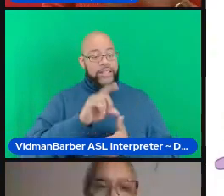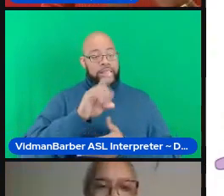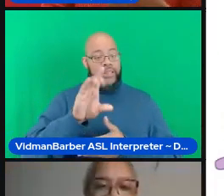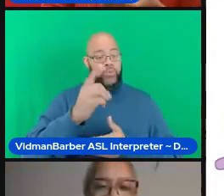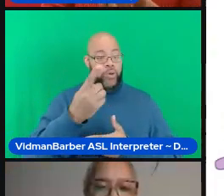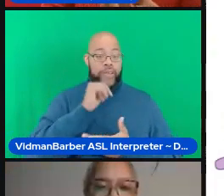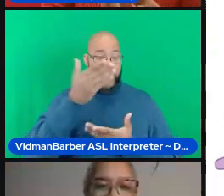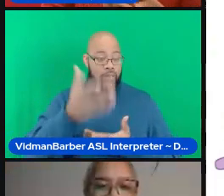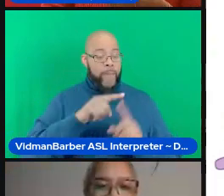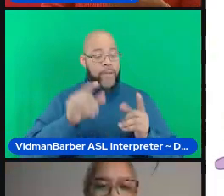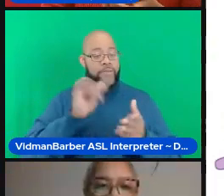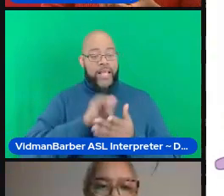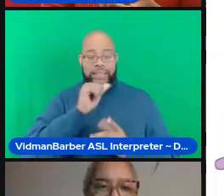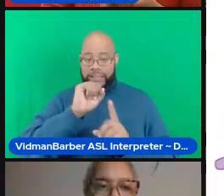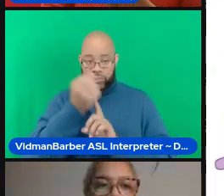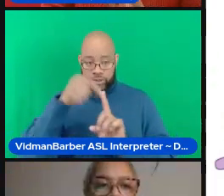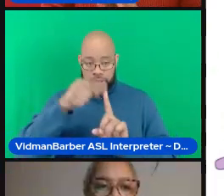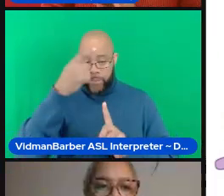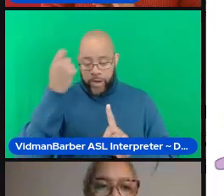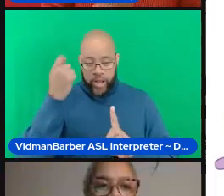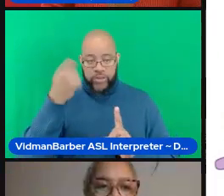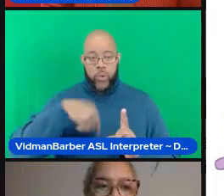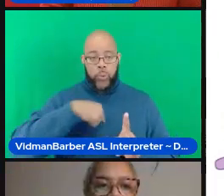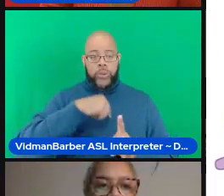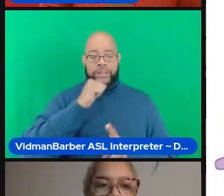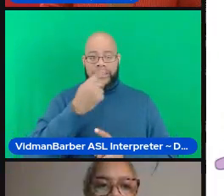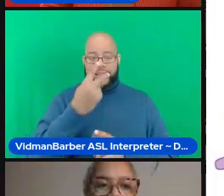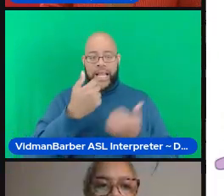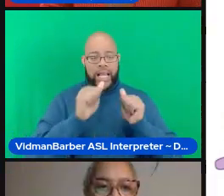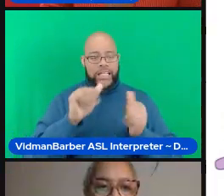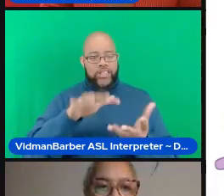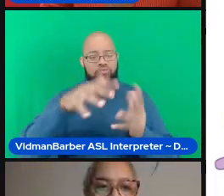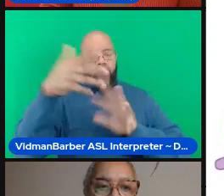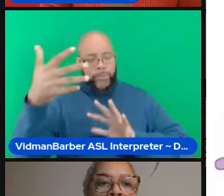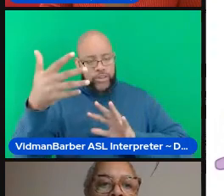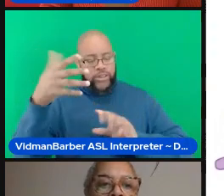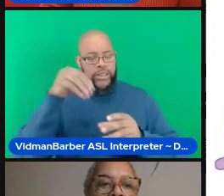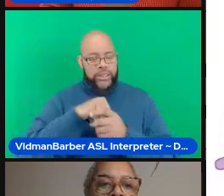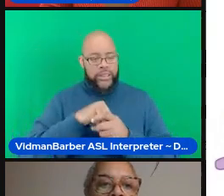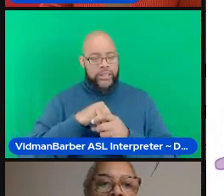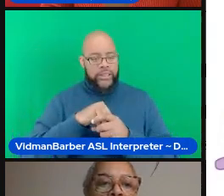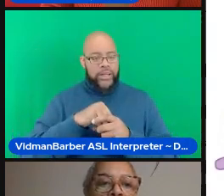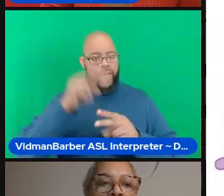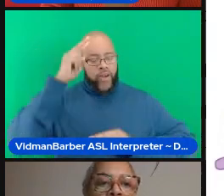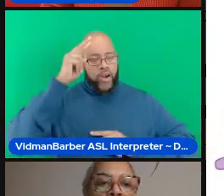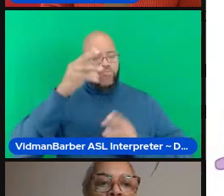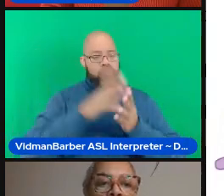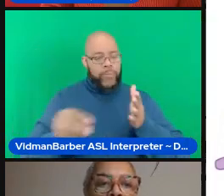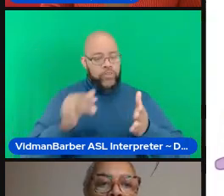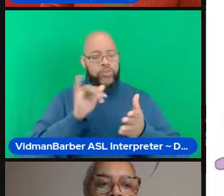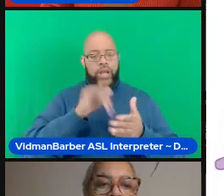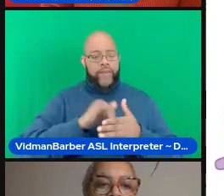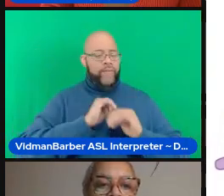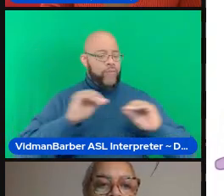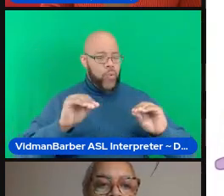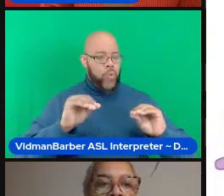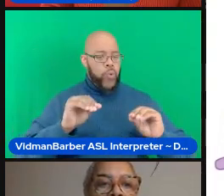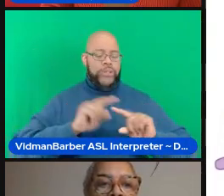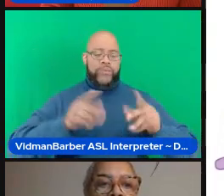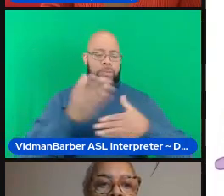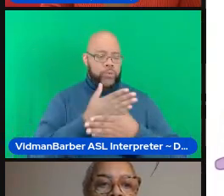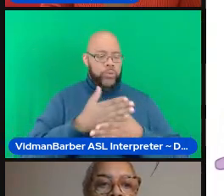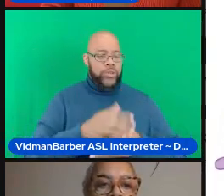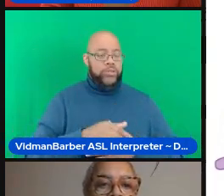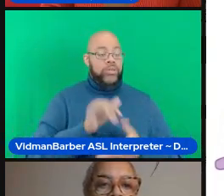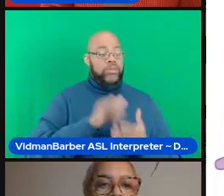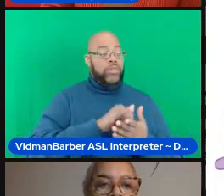there, but that wasn't the case because we didn't see any disruption in viral replication. So there was no difference between wild